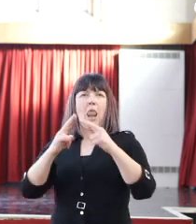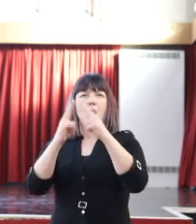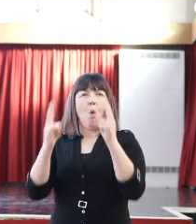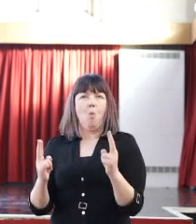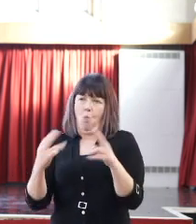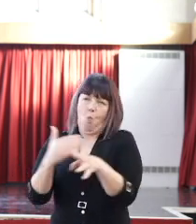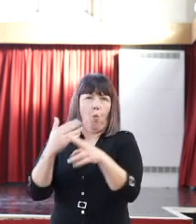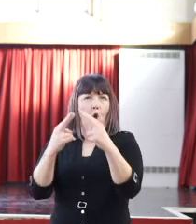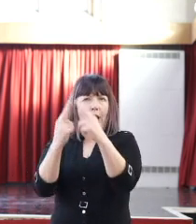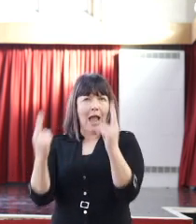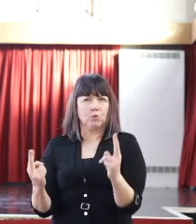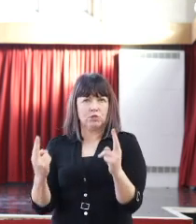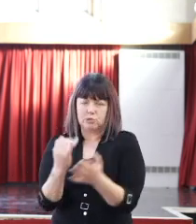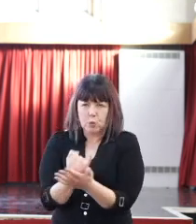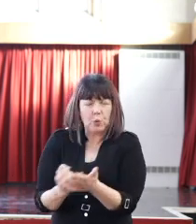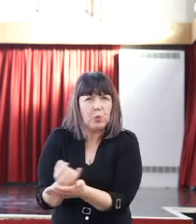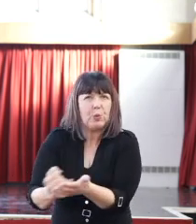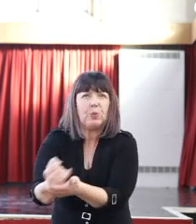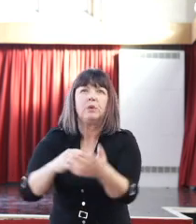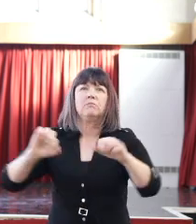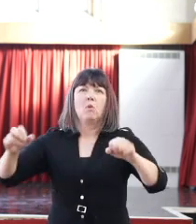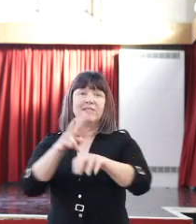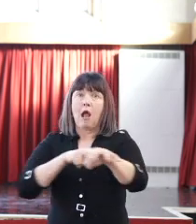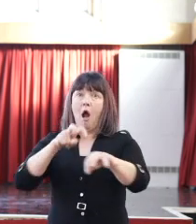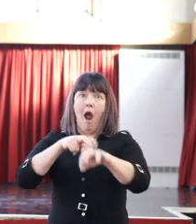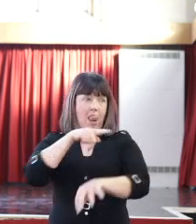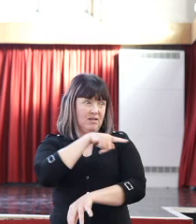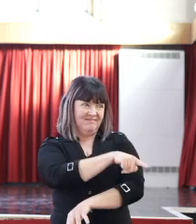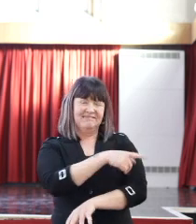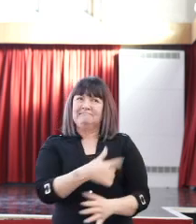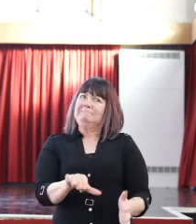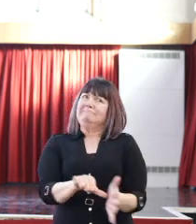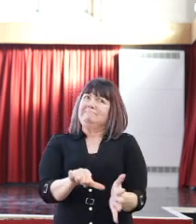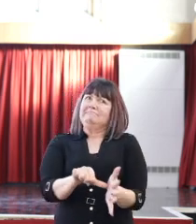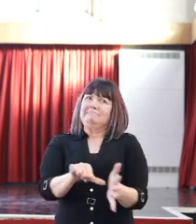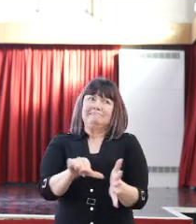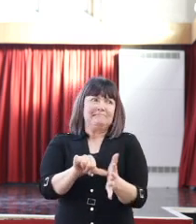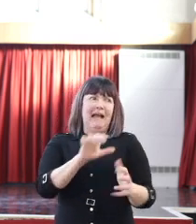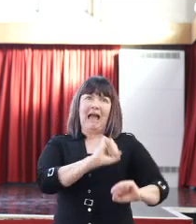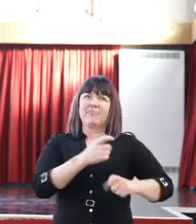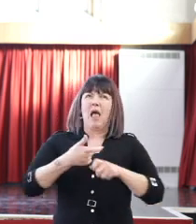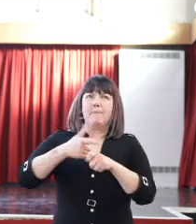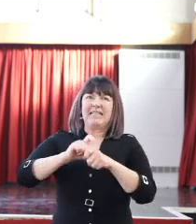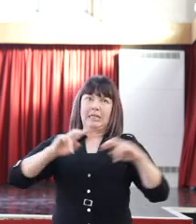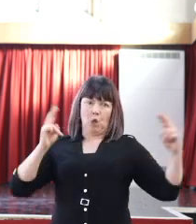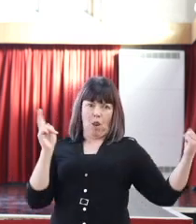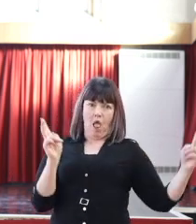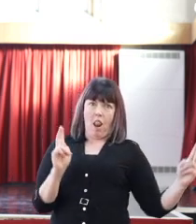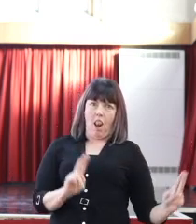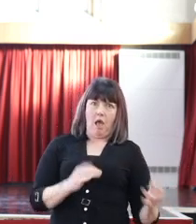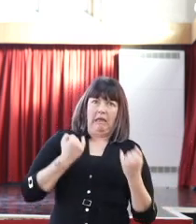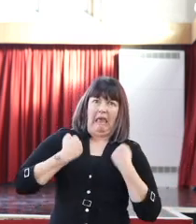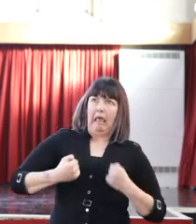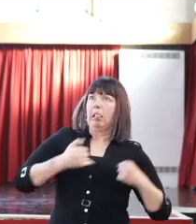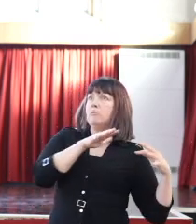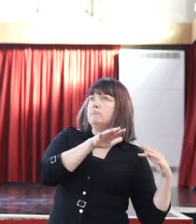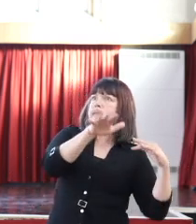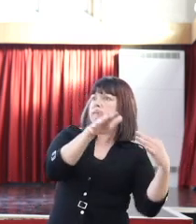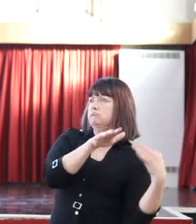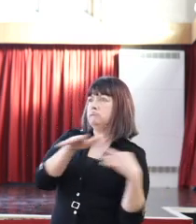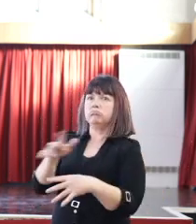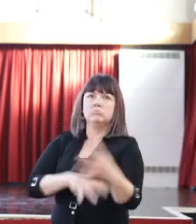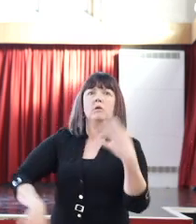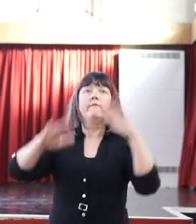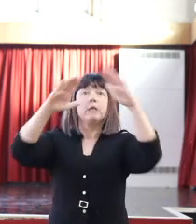The Irish fled the horrible potato famine, and Scottish herring girls spent long days gutting and salting fish to be shipped around the world, both